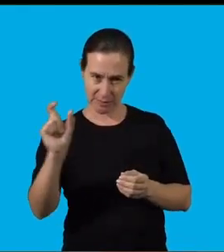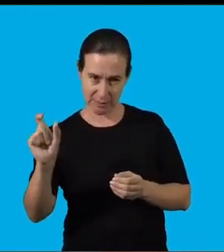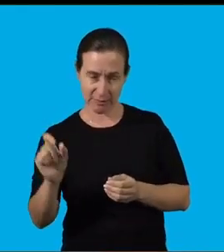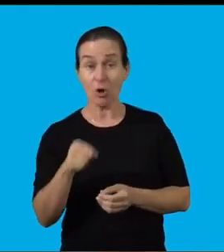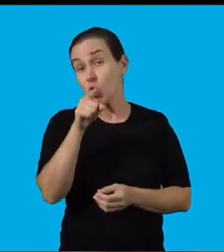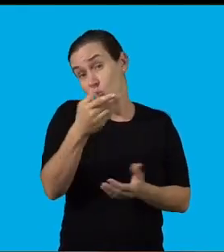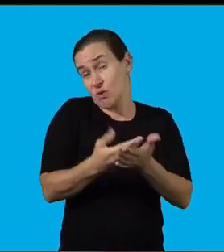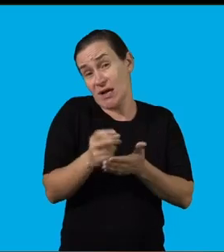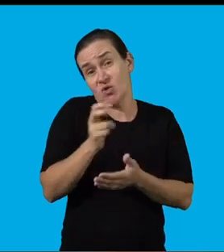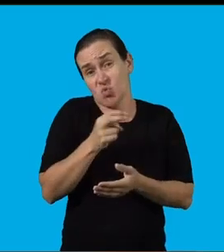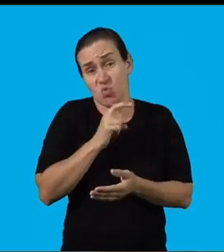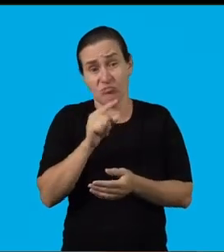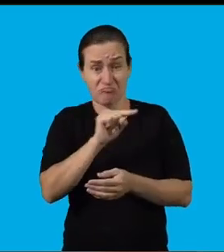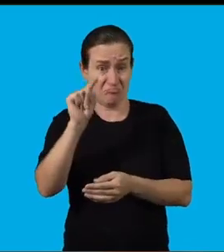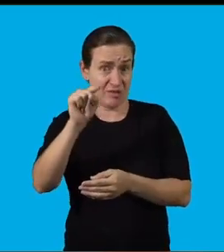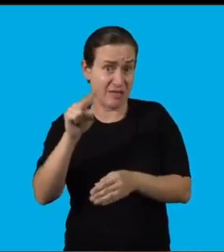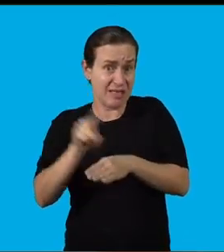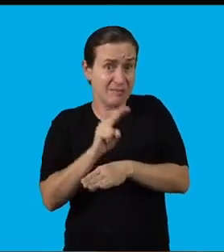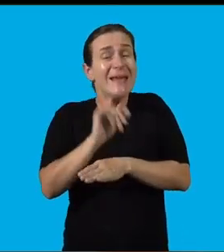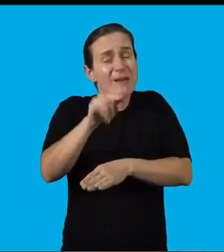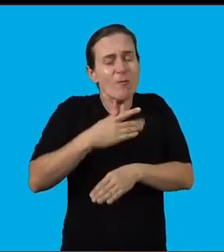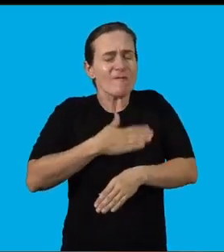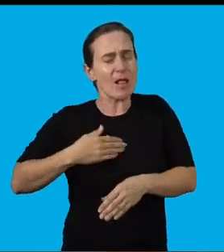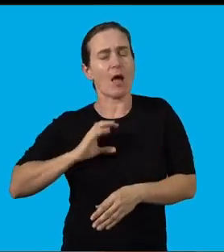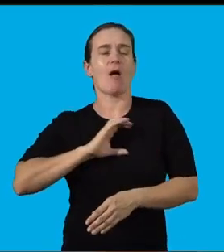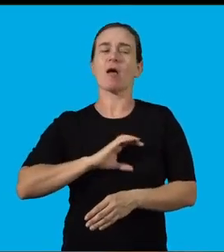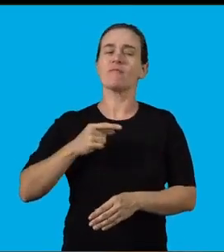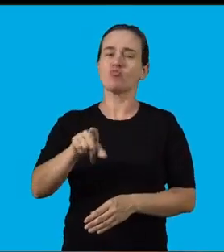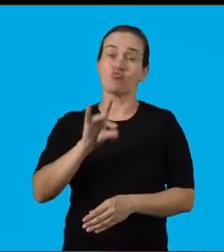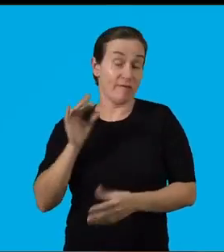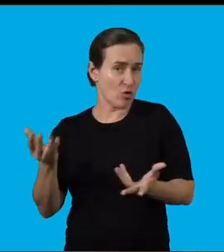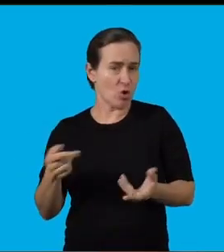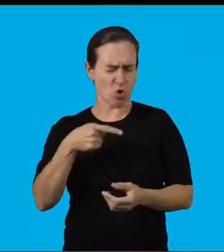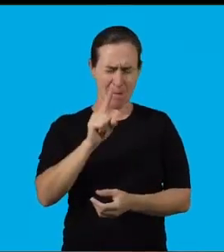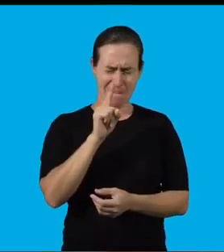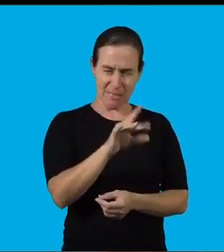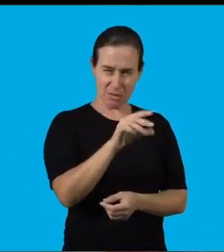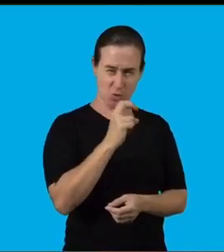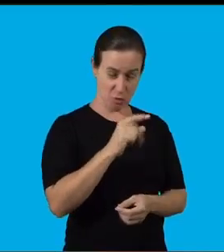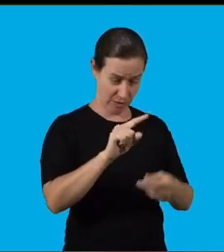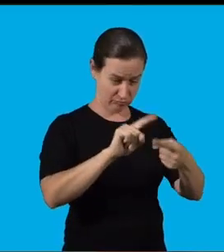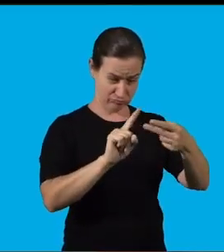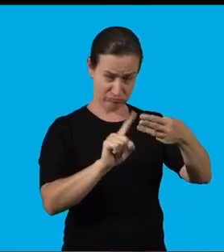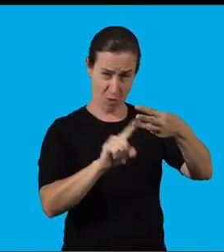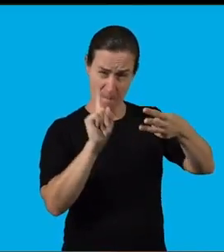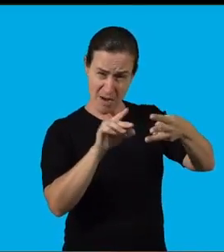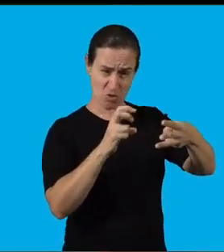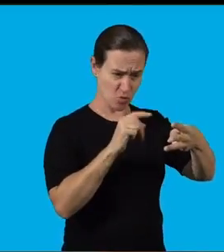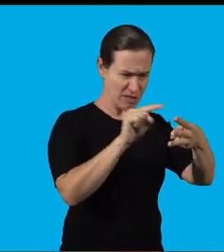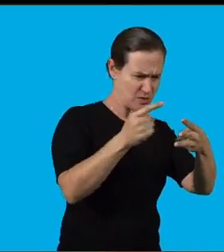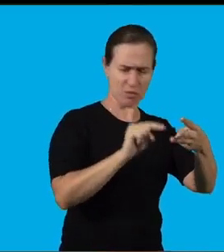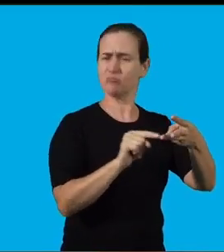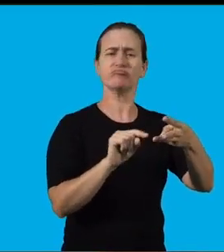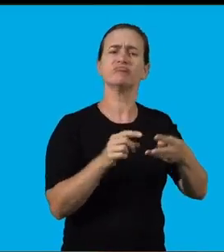can use division by inspection if you are comfortable with that. There's no, there's no prescribed rule to say what method you need to